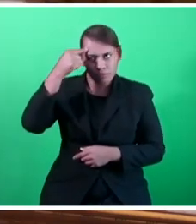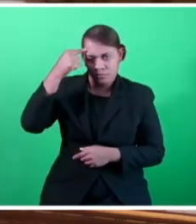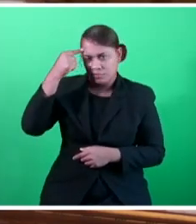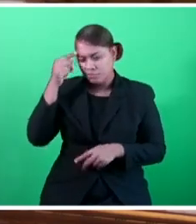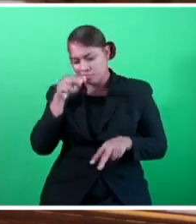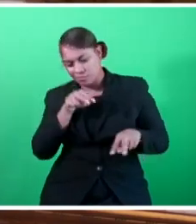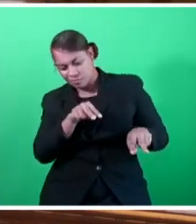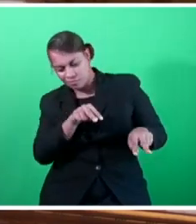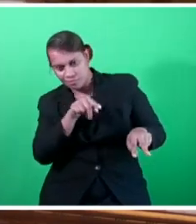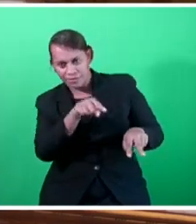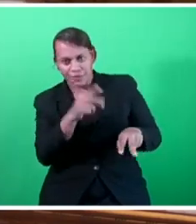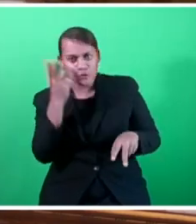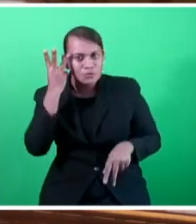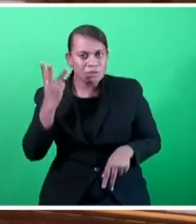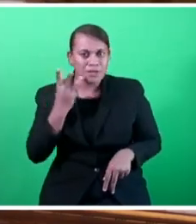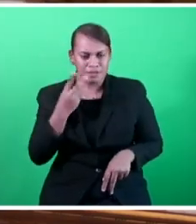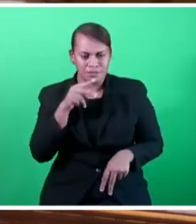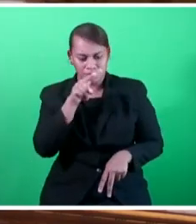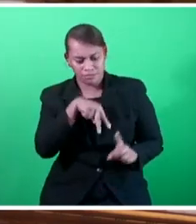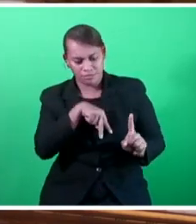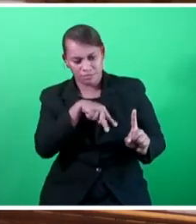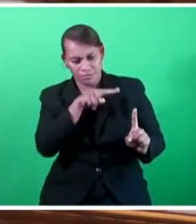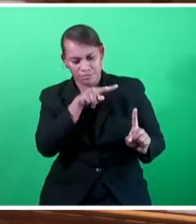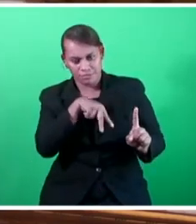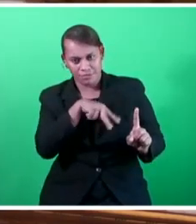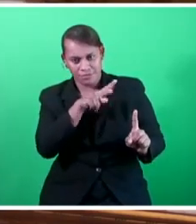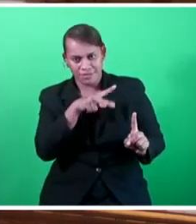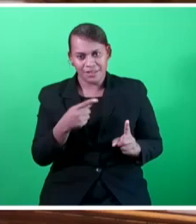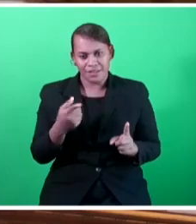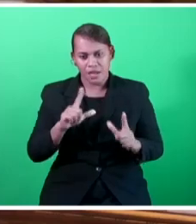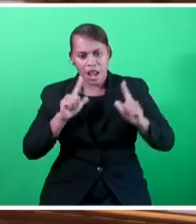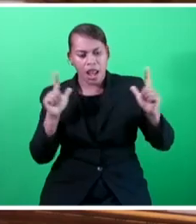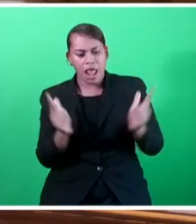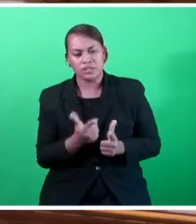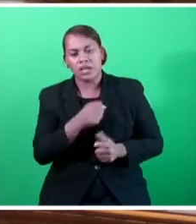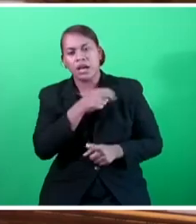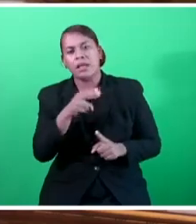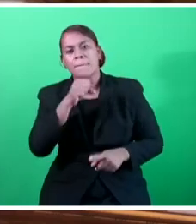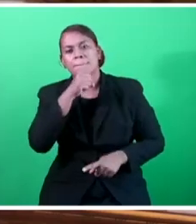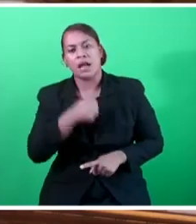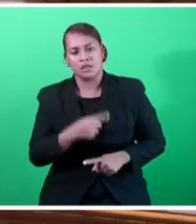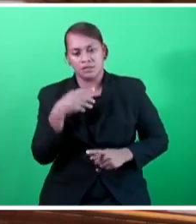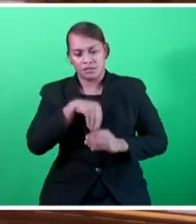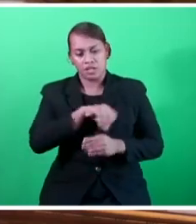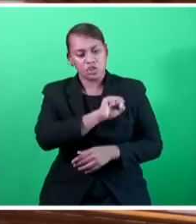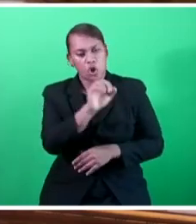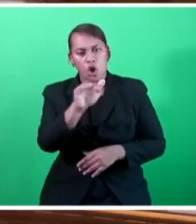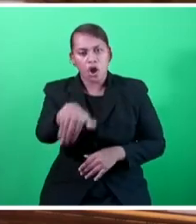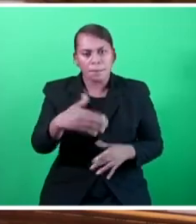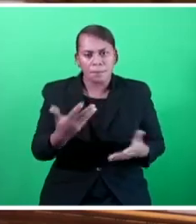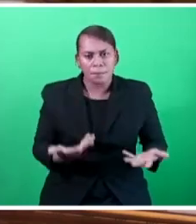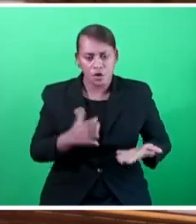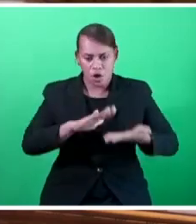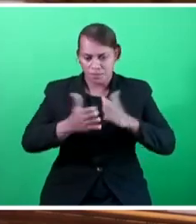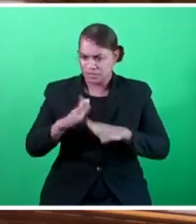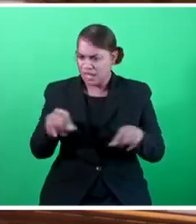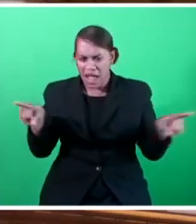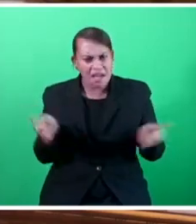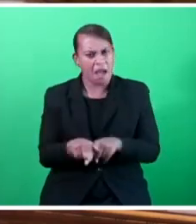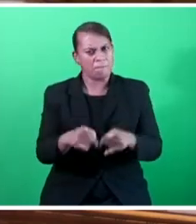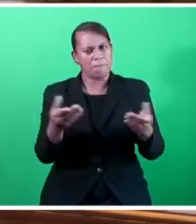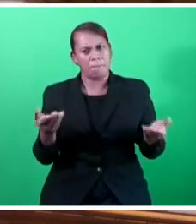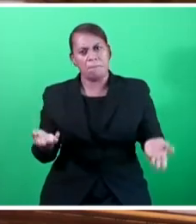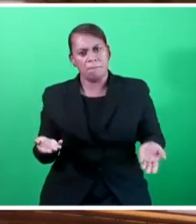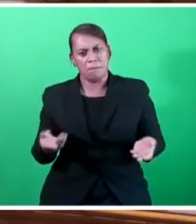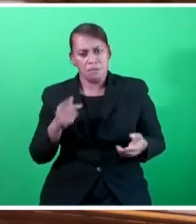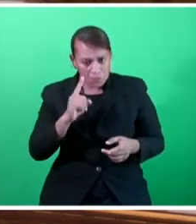inherently as less than men in their homes and communities. But, Mr. Speaker, she and the other